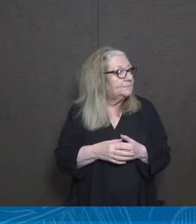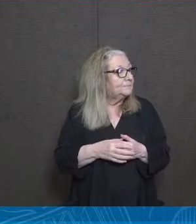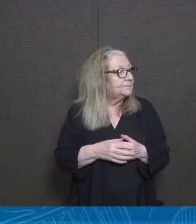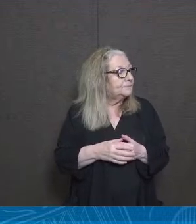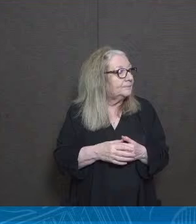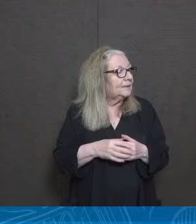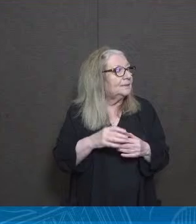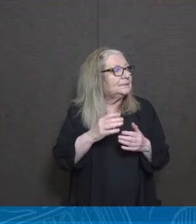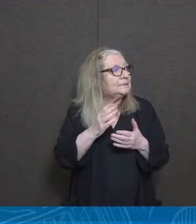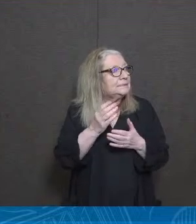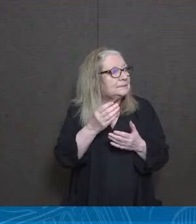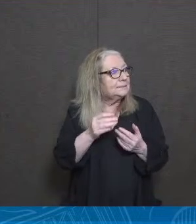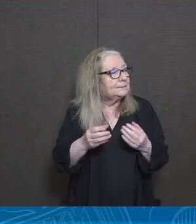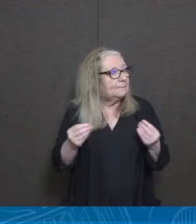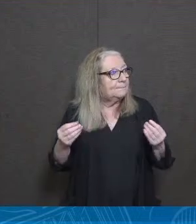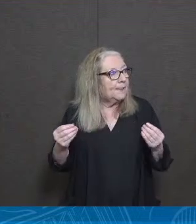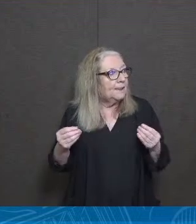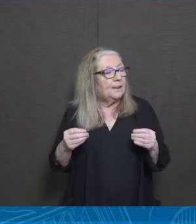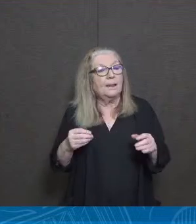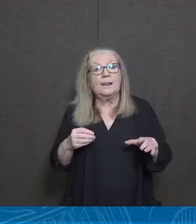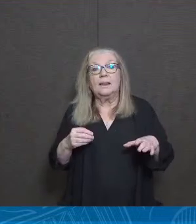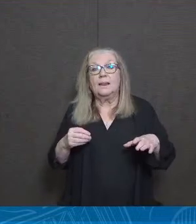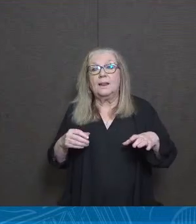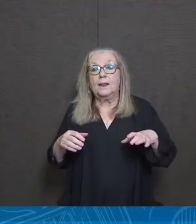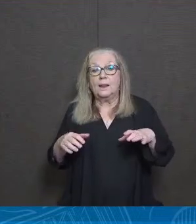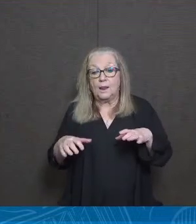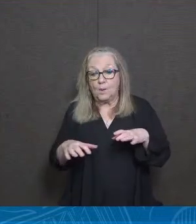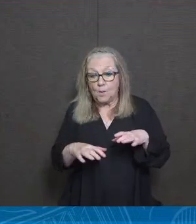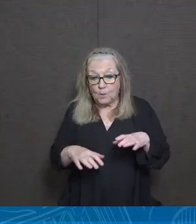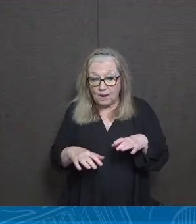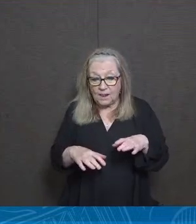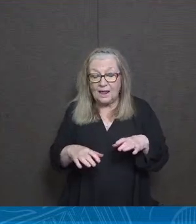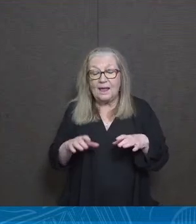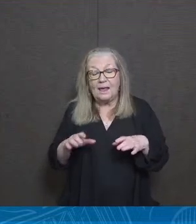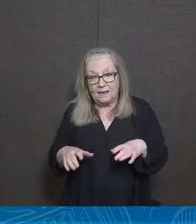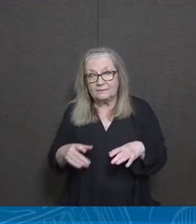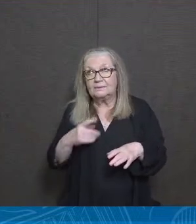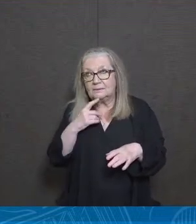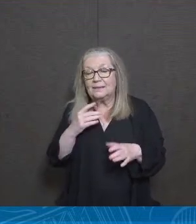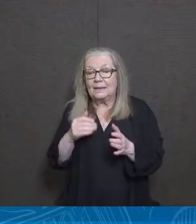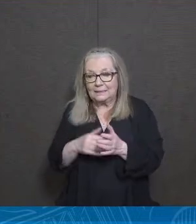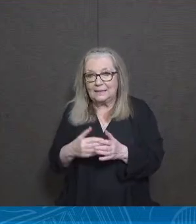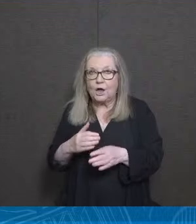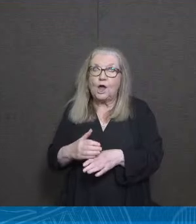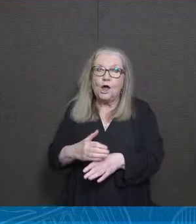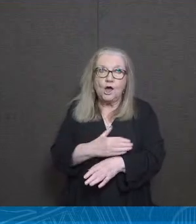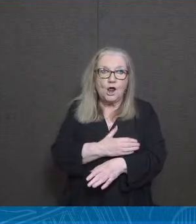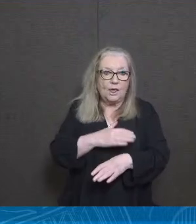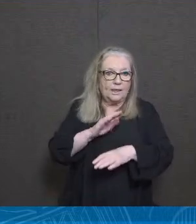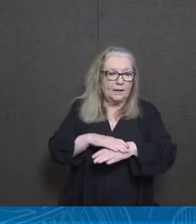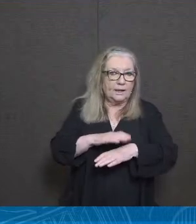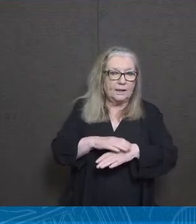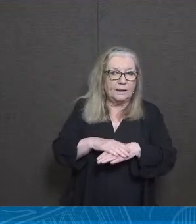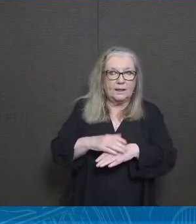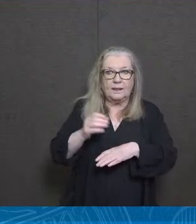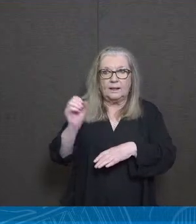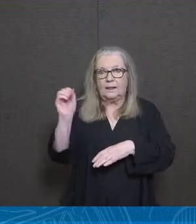but simple, localized forecast and early warning. I think those are